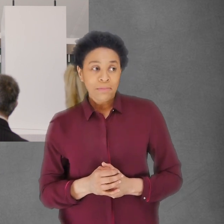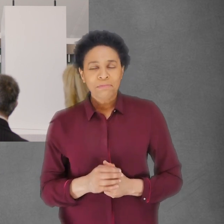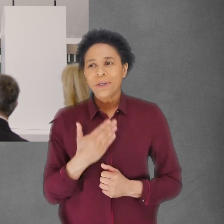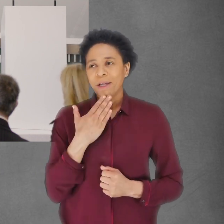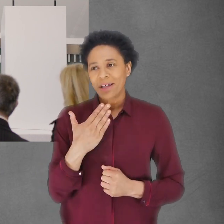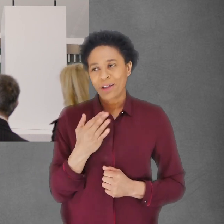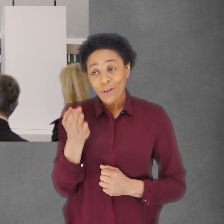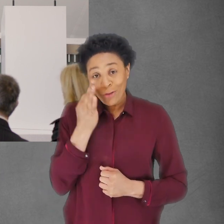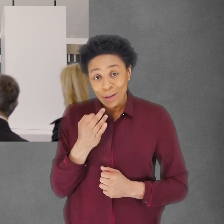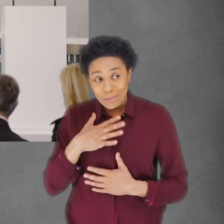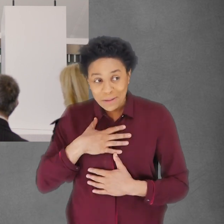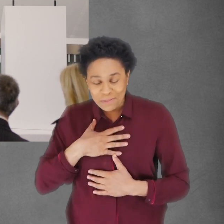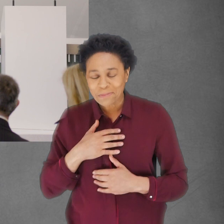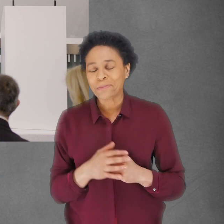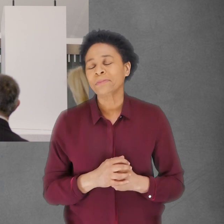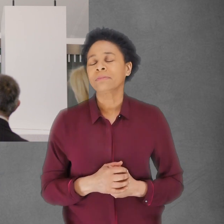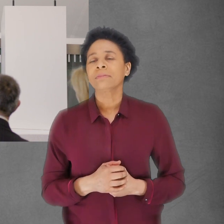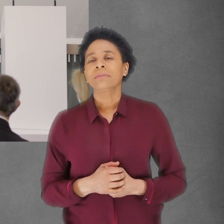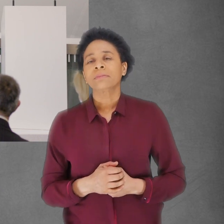Thank you for having me.